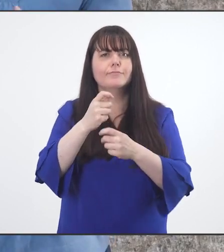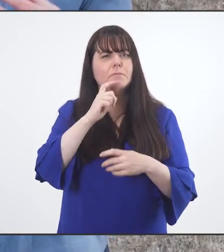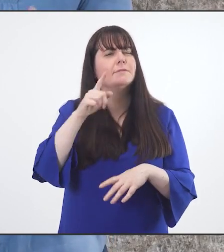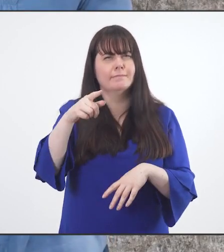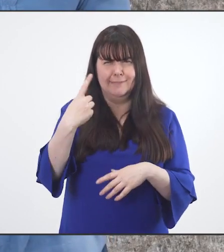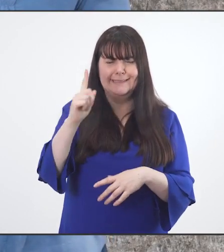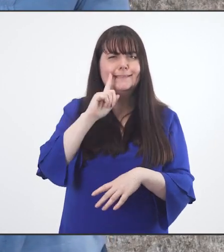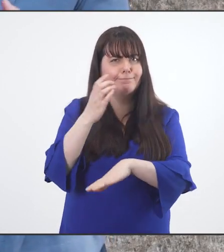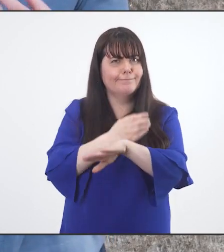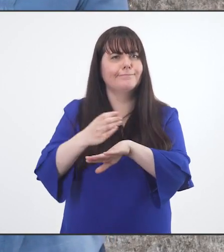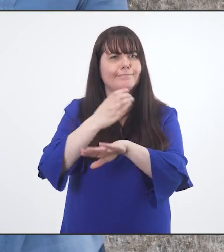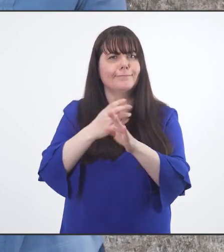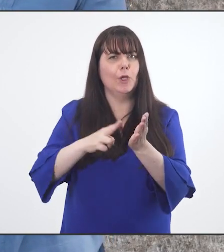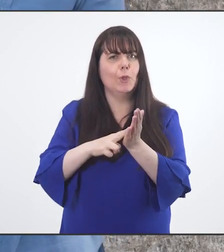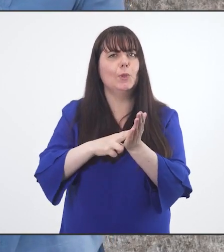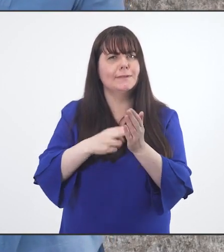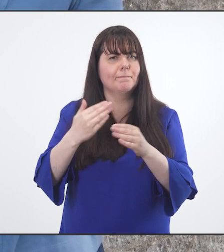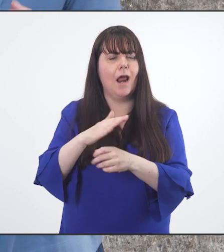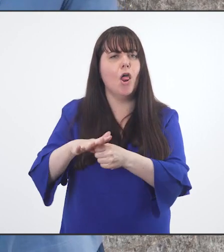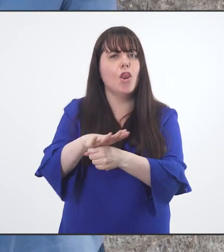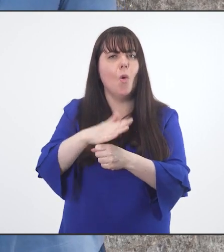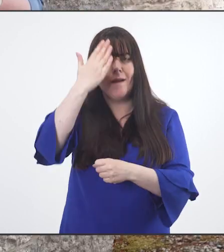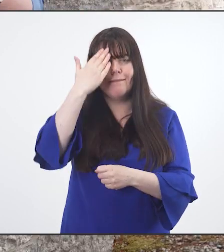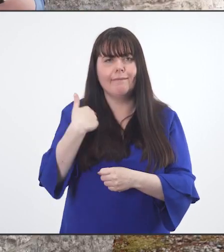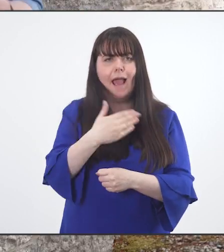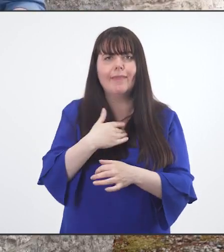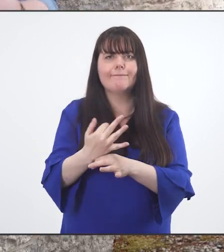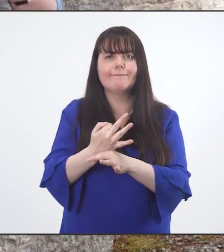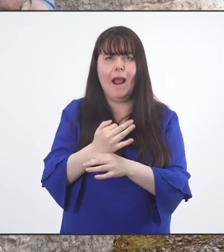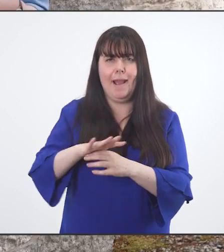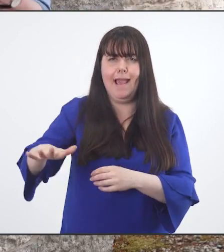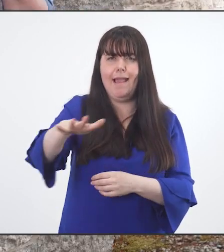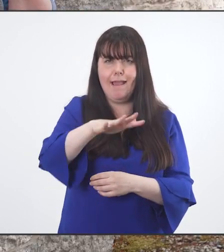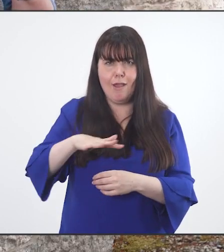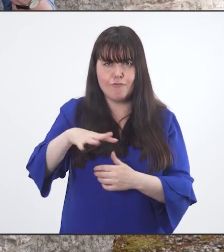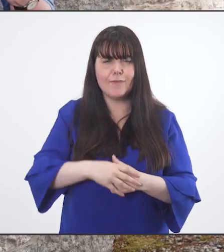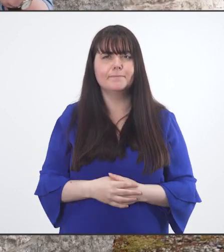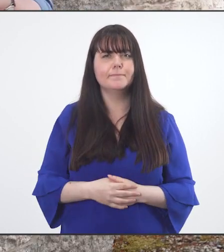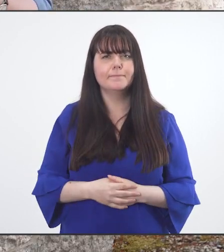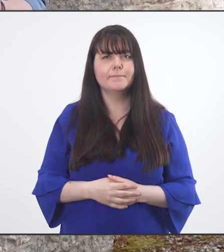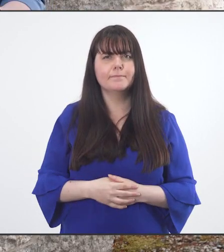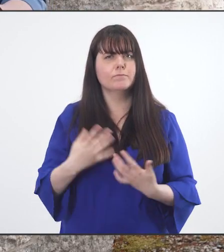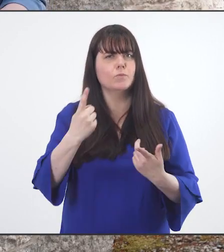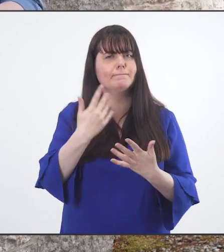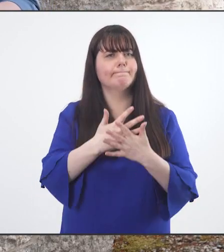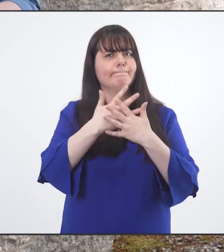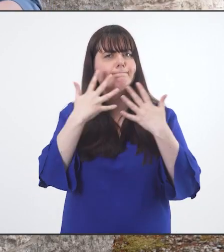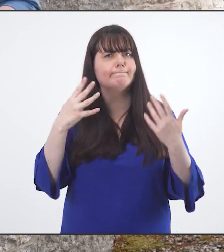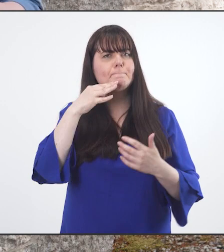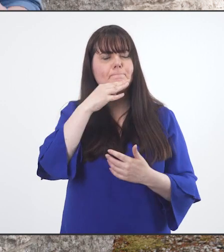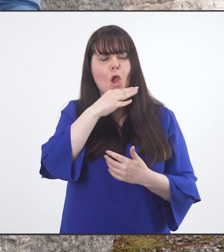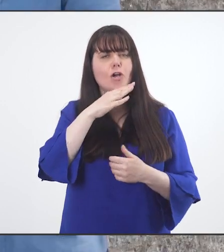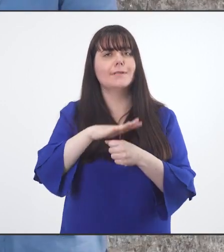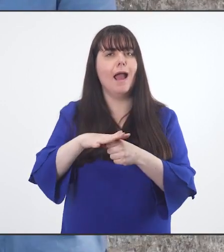about it around the time of the Reformation, except that it appears to have continued in use more by the